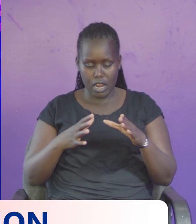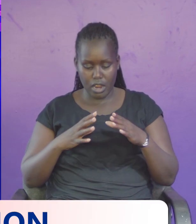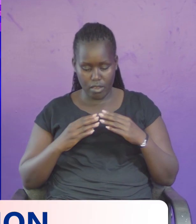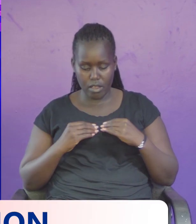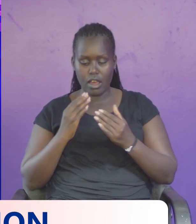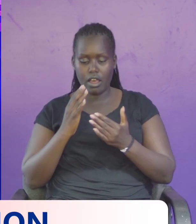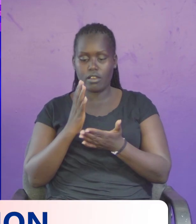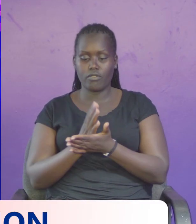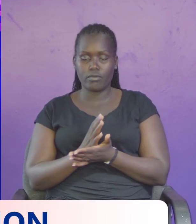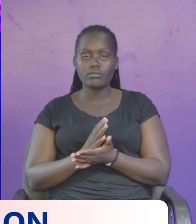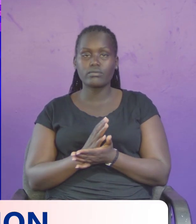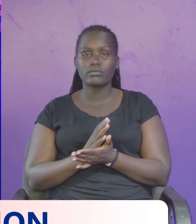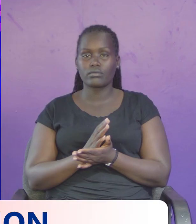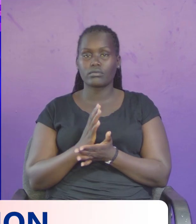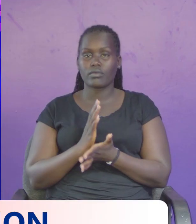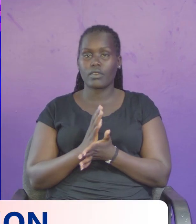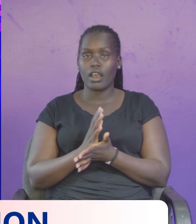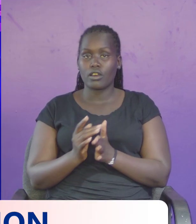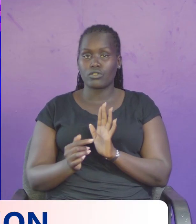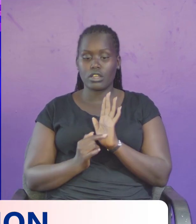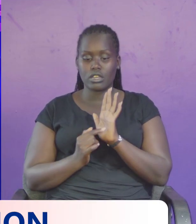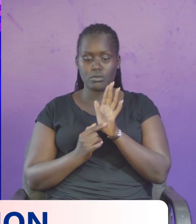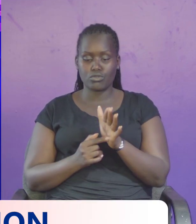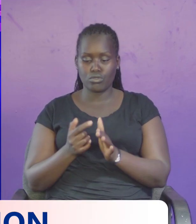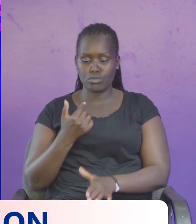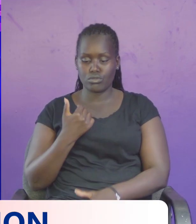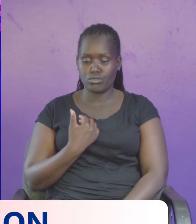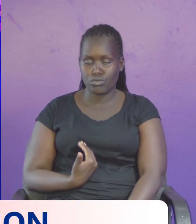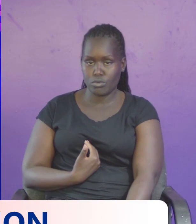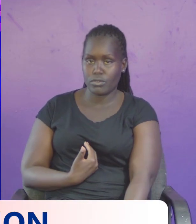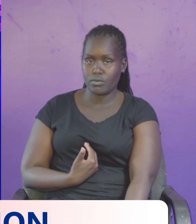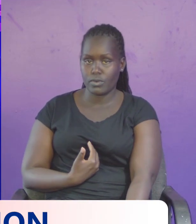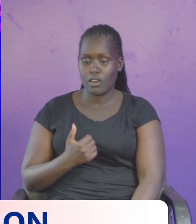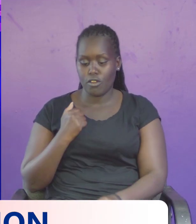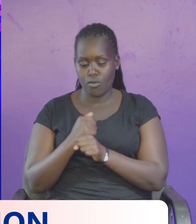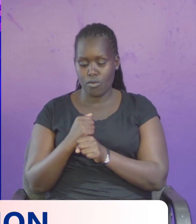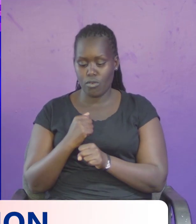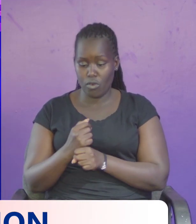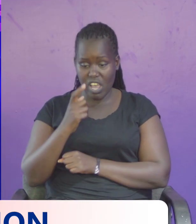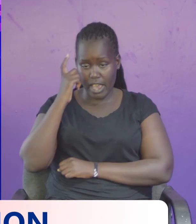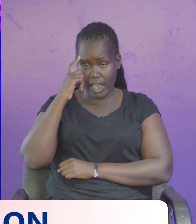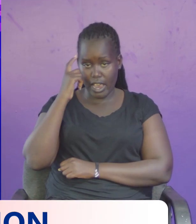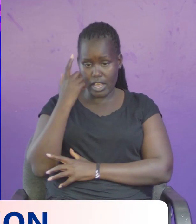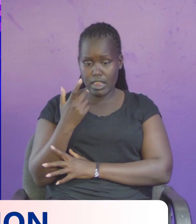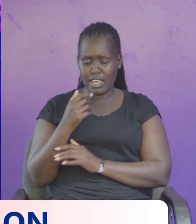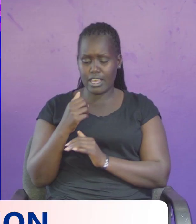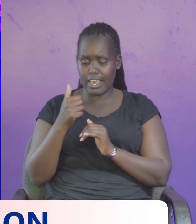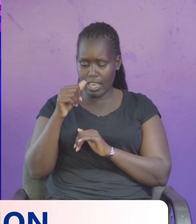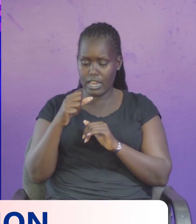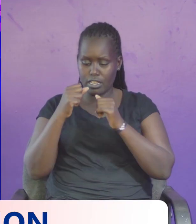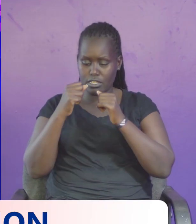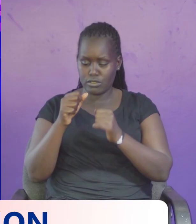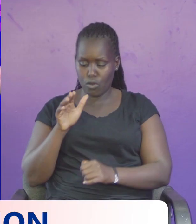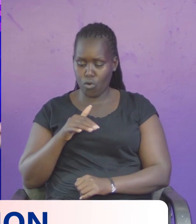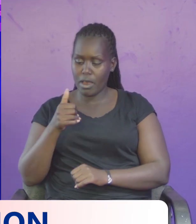that a truth has been pointed out to me. Okay. And work with it. I think that is what any strong man, any strong